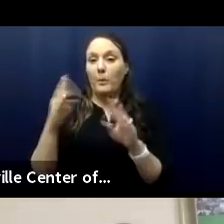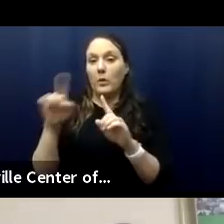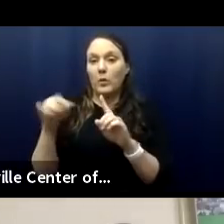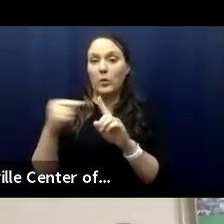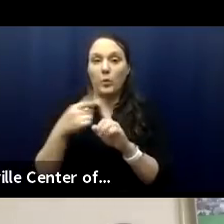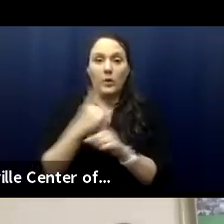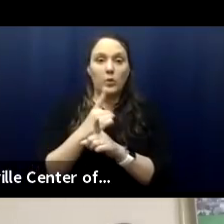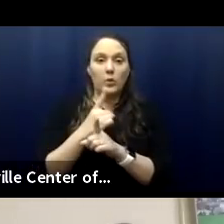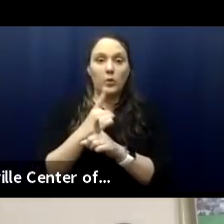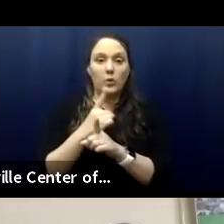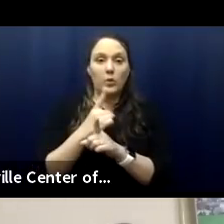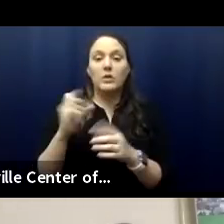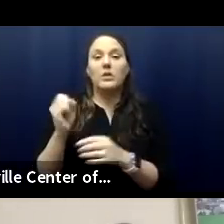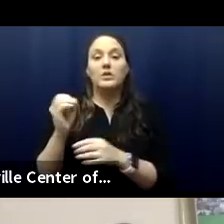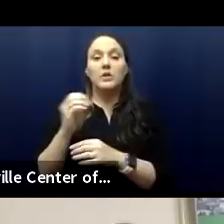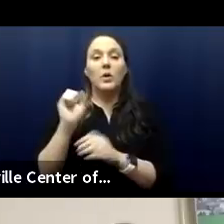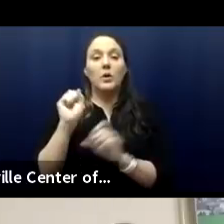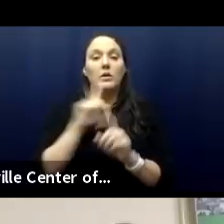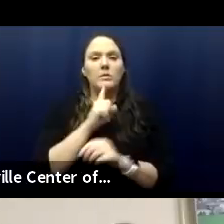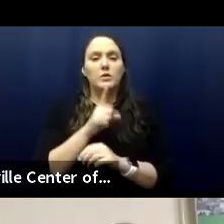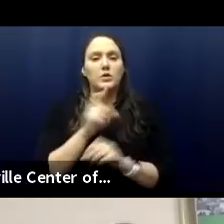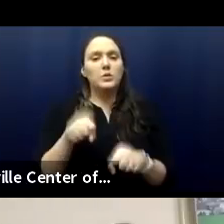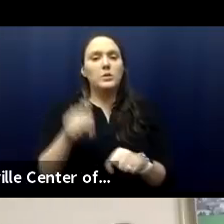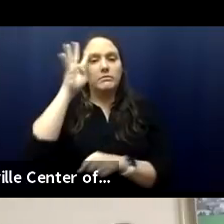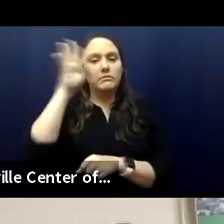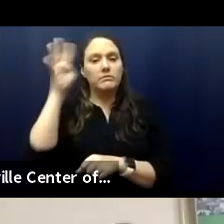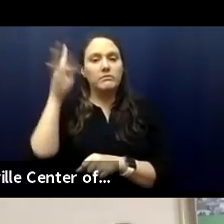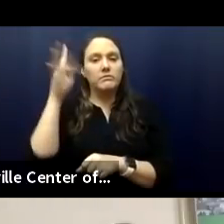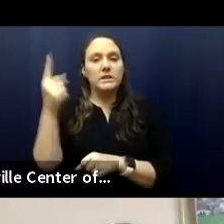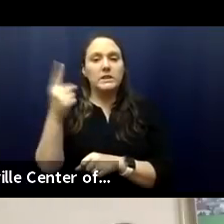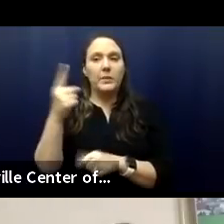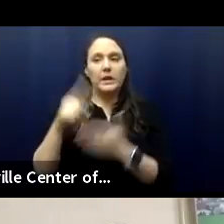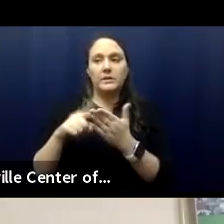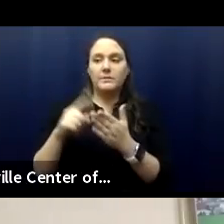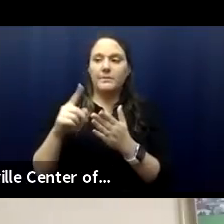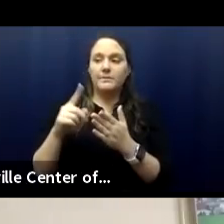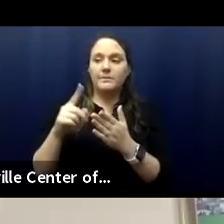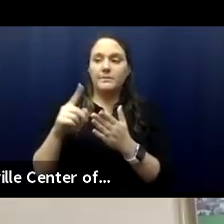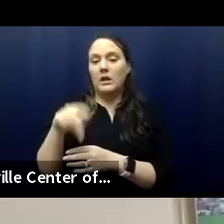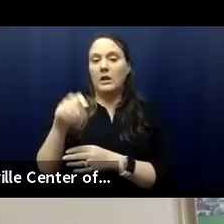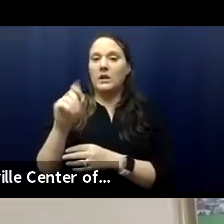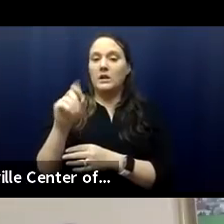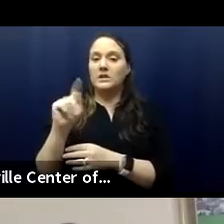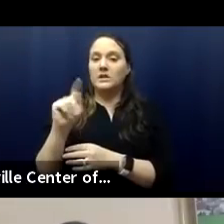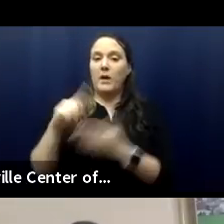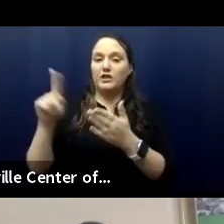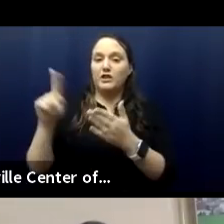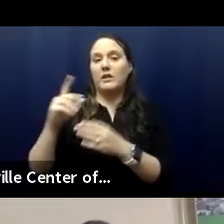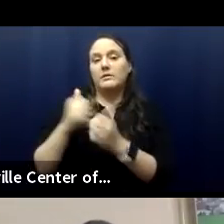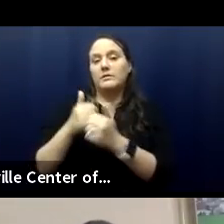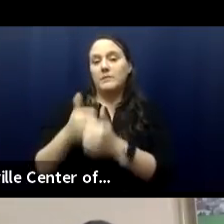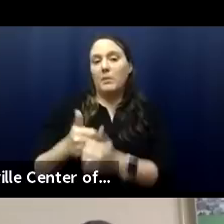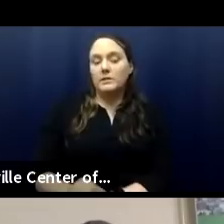So I'm sure we can come up with some way to spot check compliance.